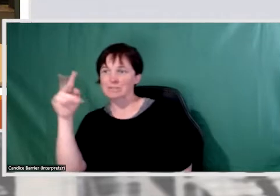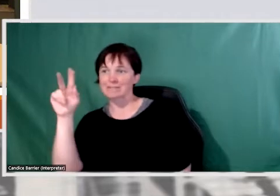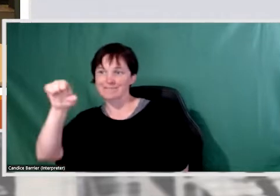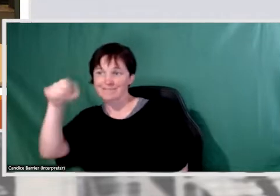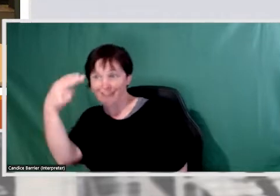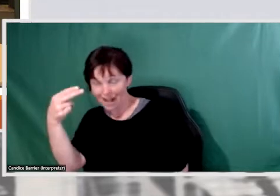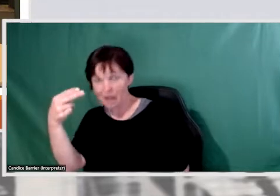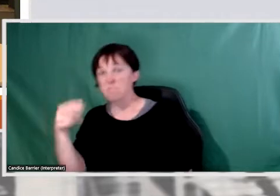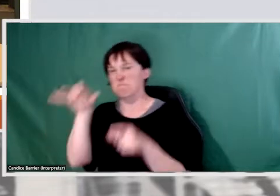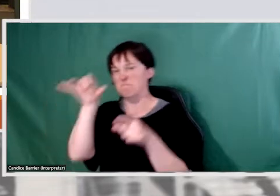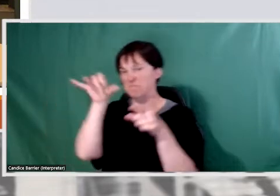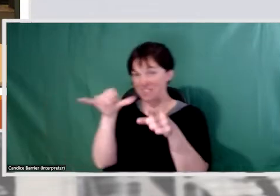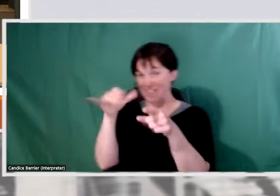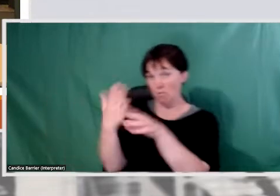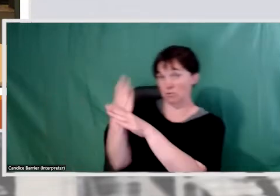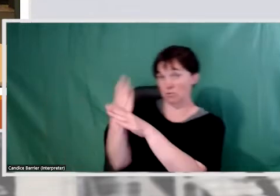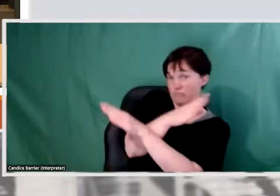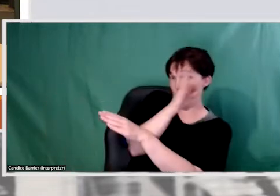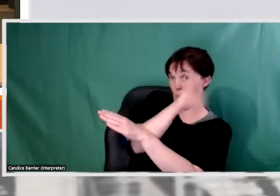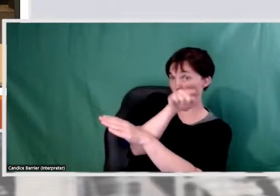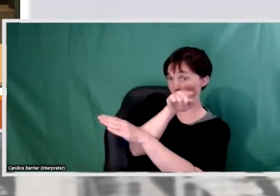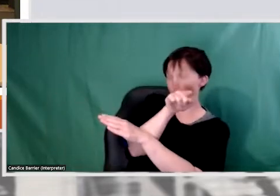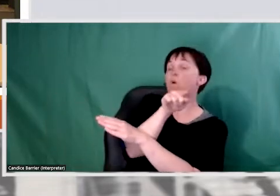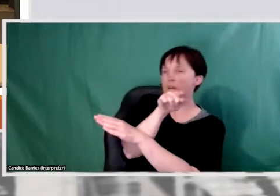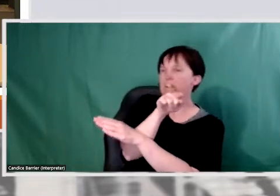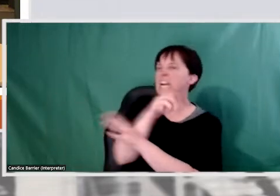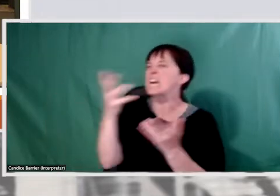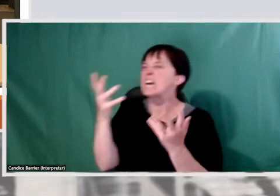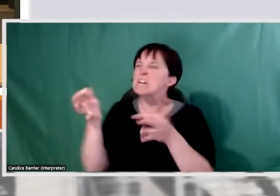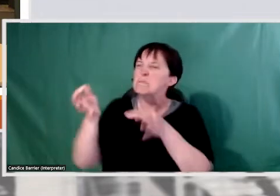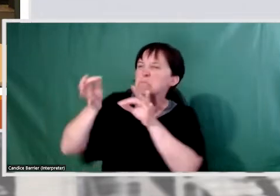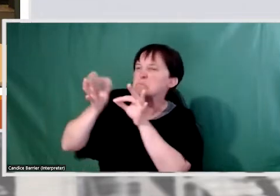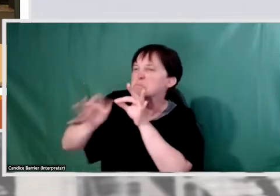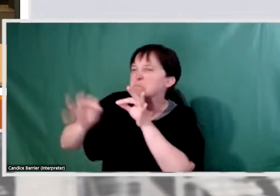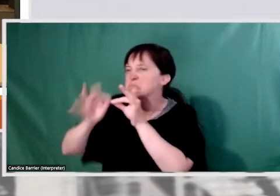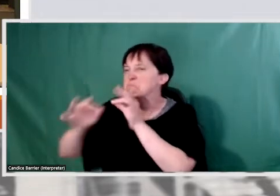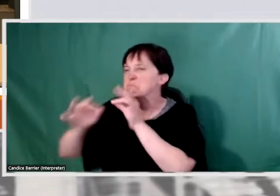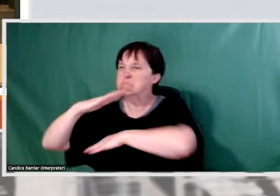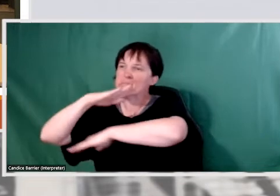was the previous condition. And it was just some simple tables,